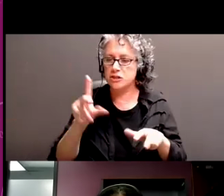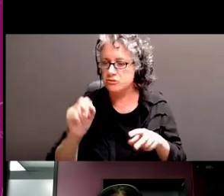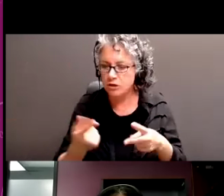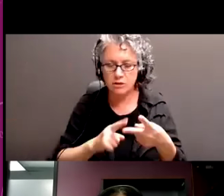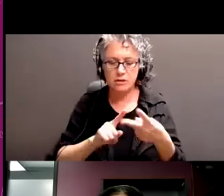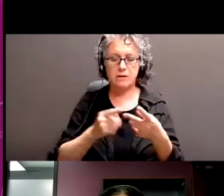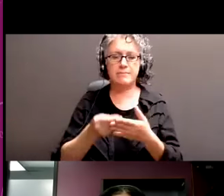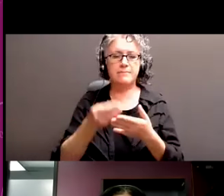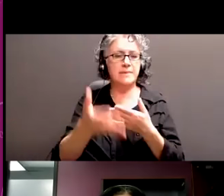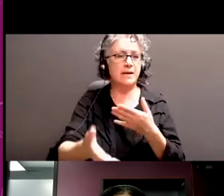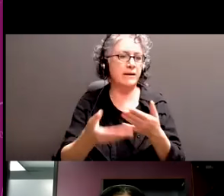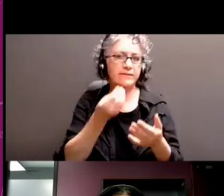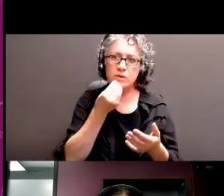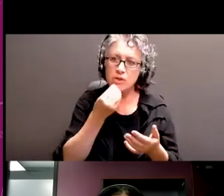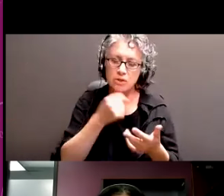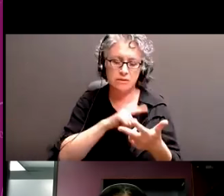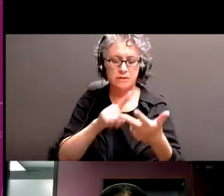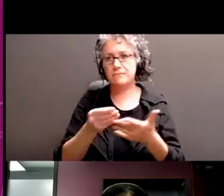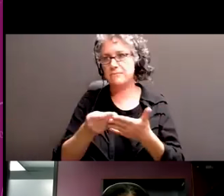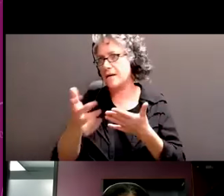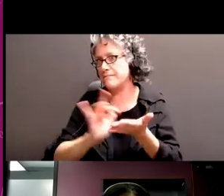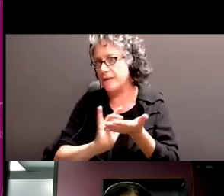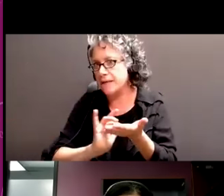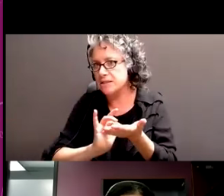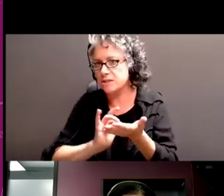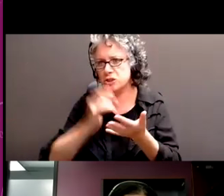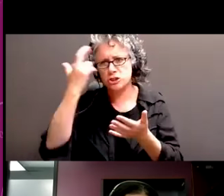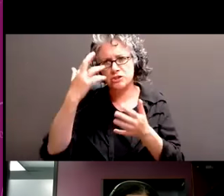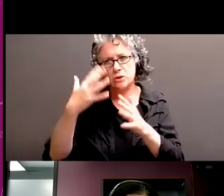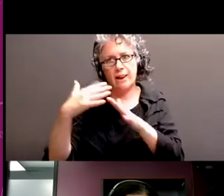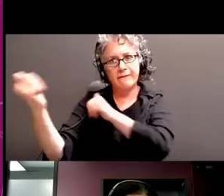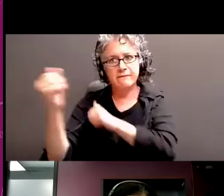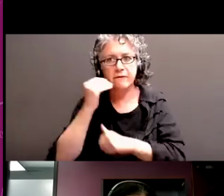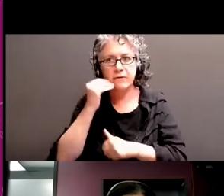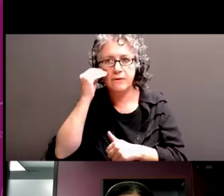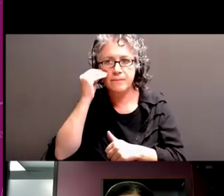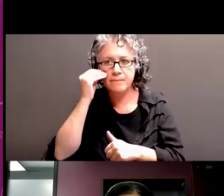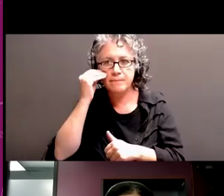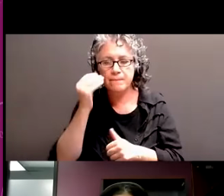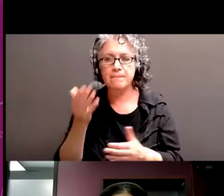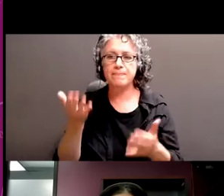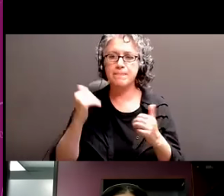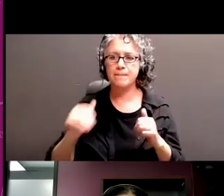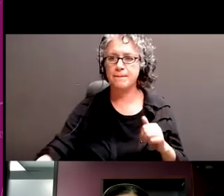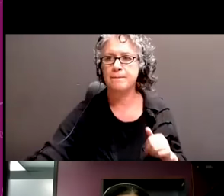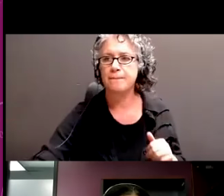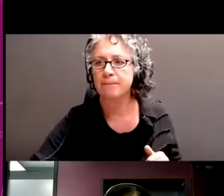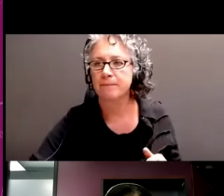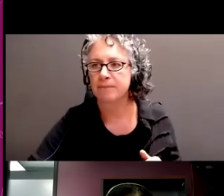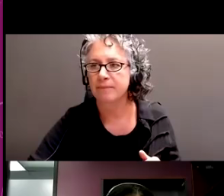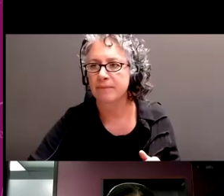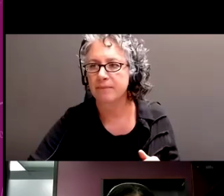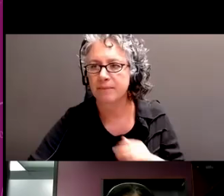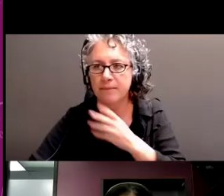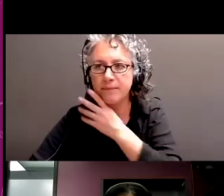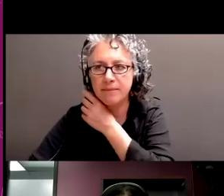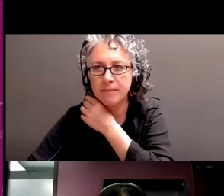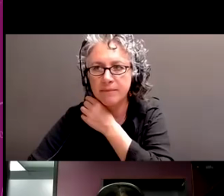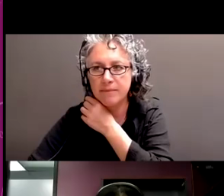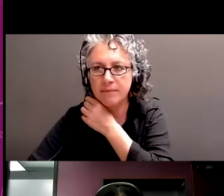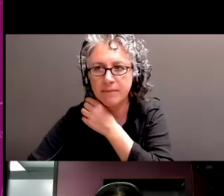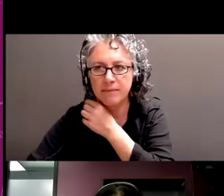medication. Making photocopies of important papers, which can include their power of attorney, their will, marriage certificates,